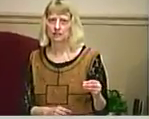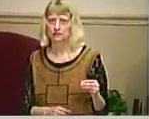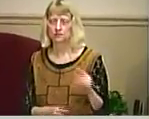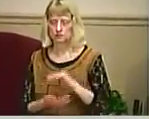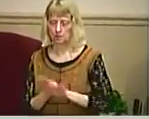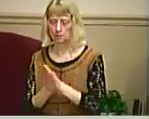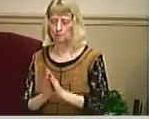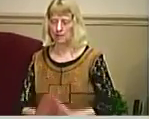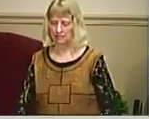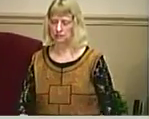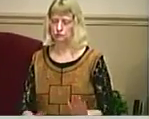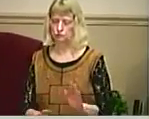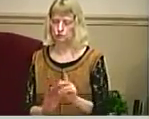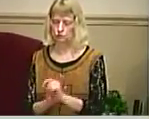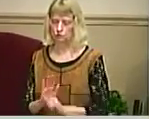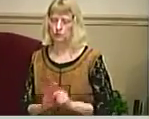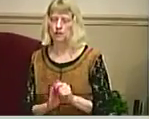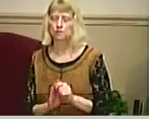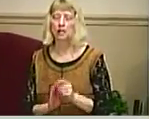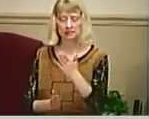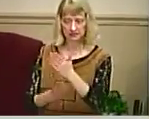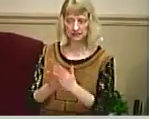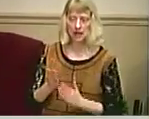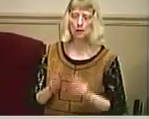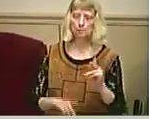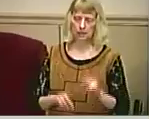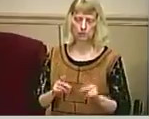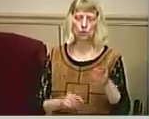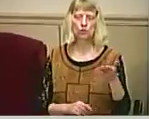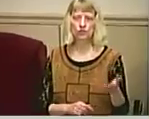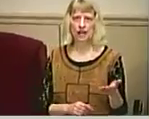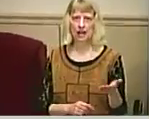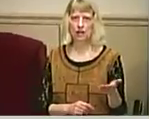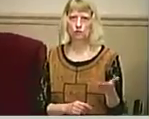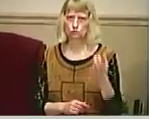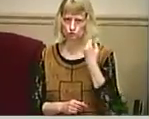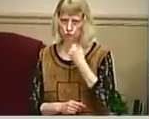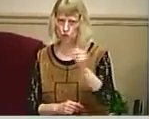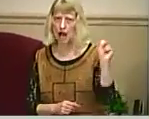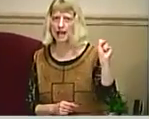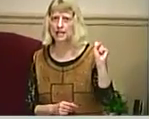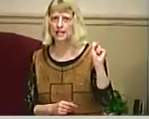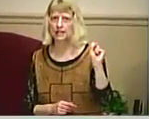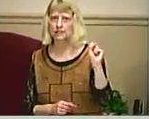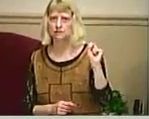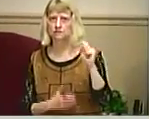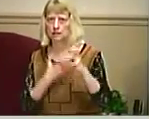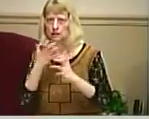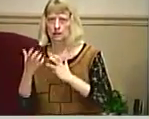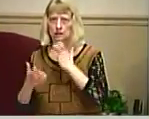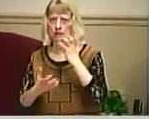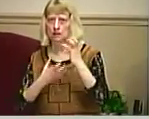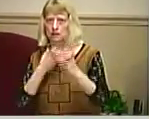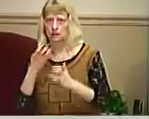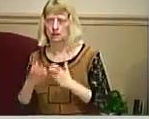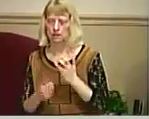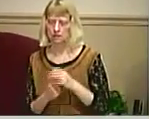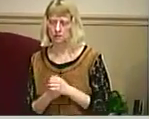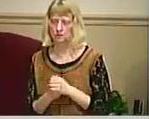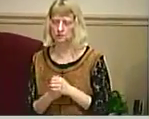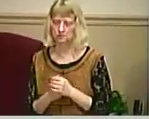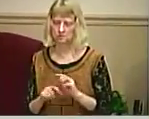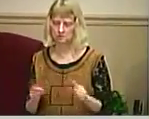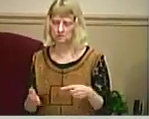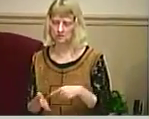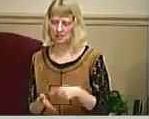peaceful transition. Oh, yeah, there were some people there who were rioting and doing what they do. But this